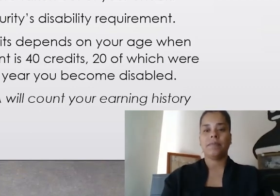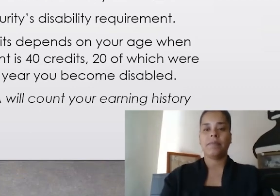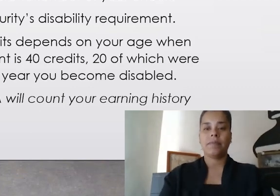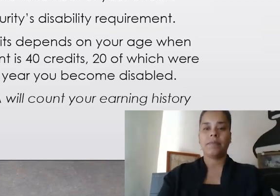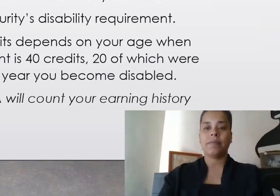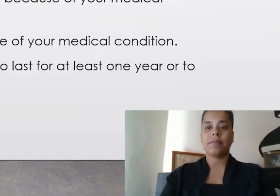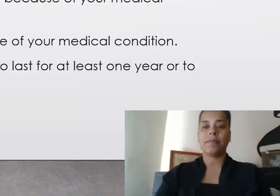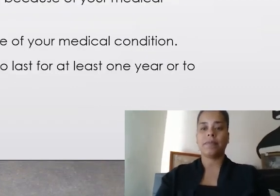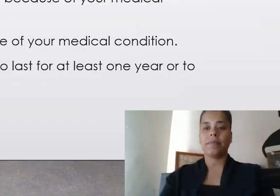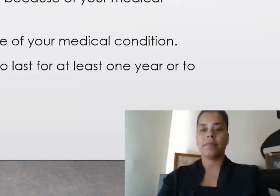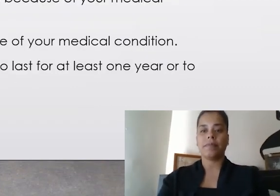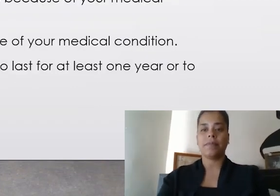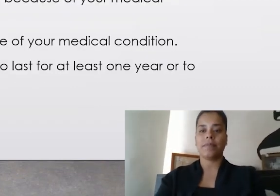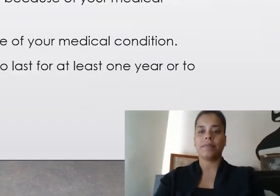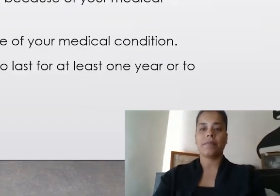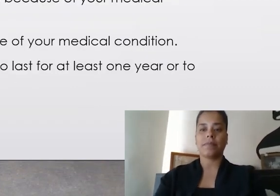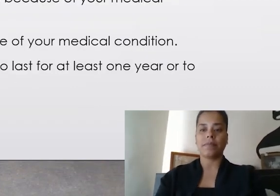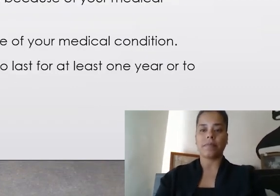Okay, hold